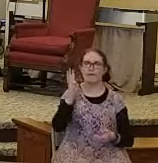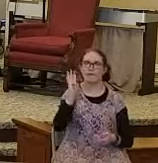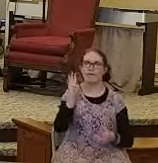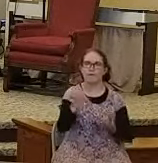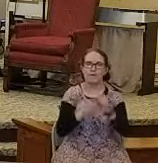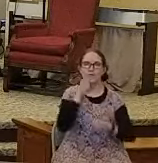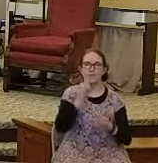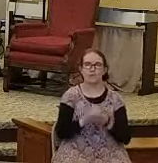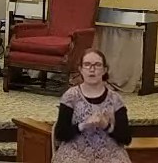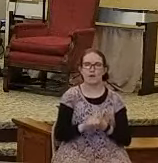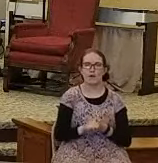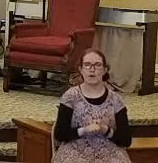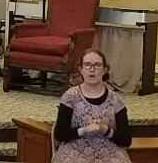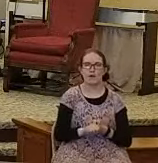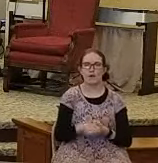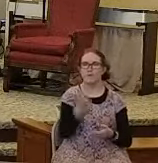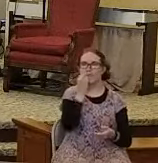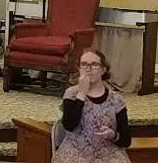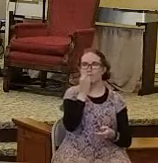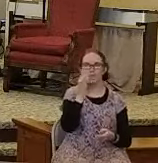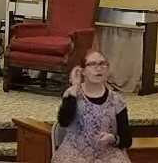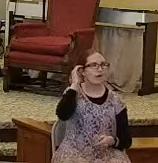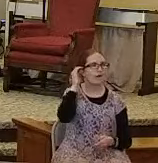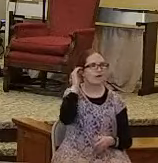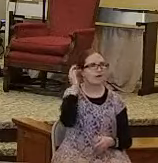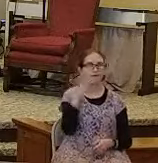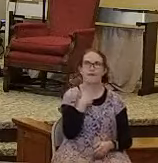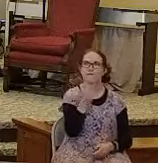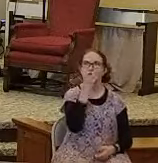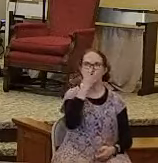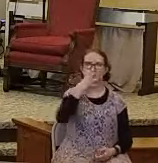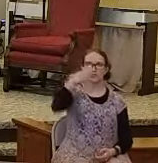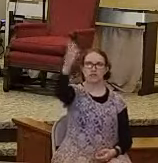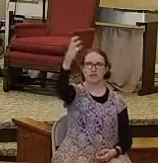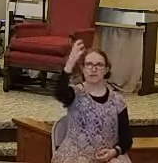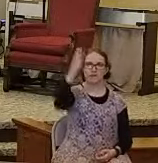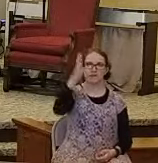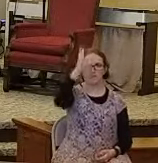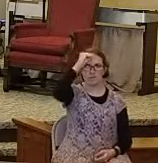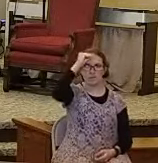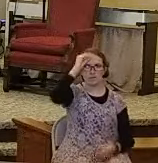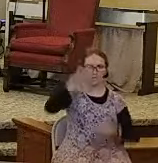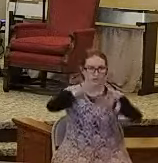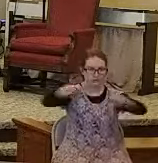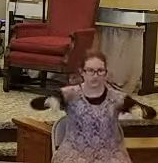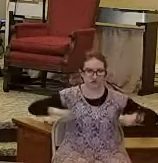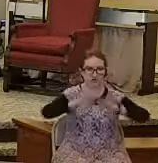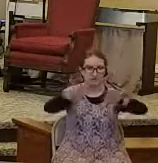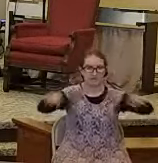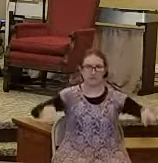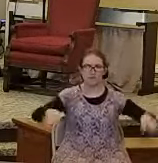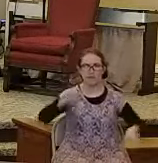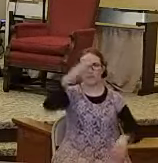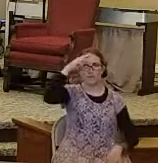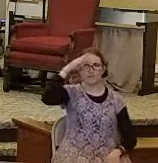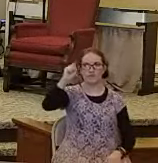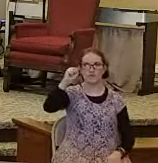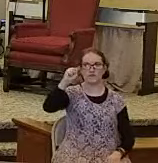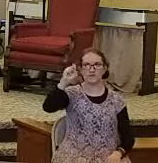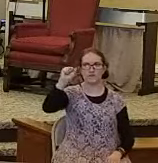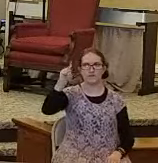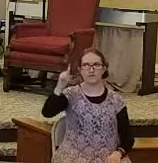picnic. During their picnic, they heard a young boy scream. The boy was drowning. Mr. Stead